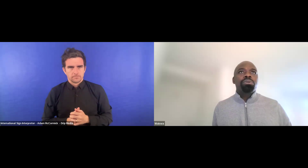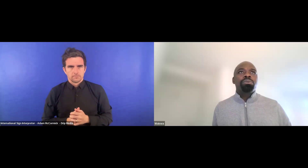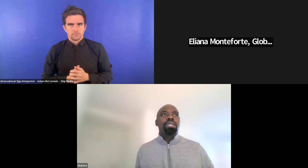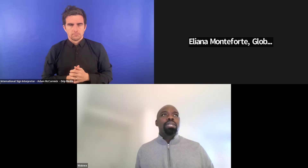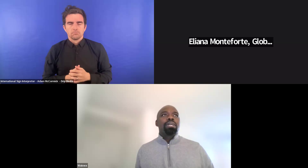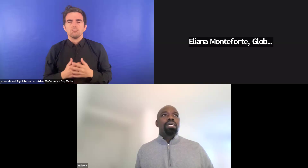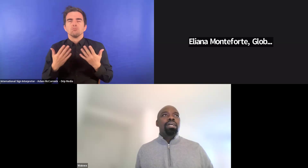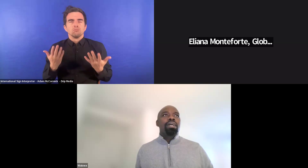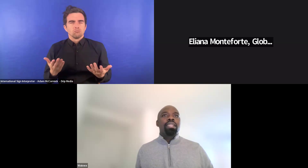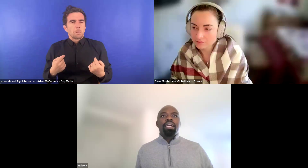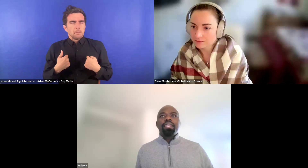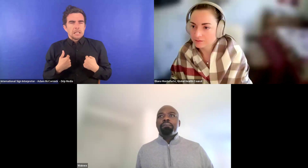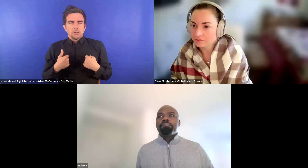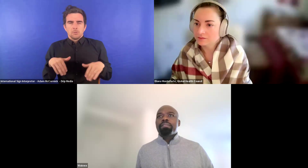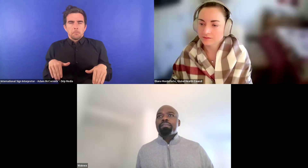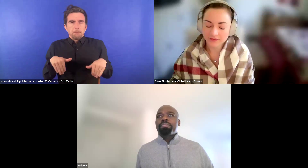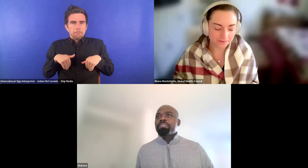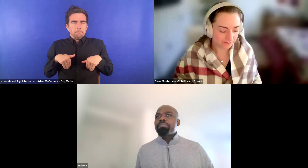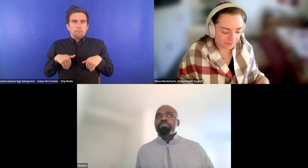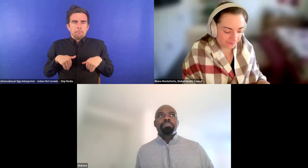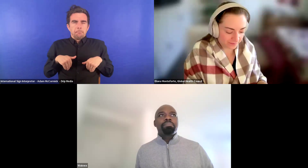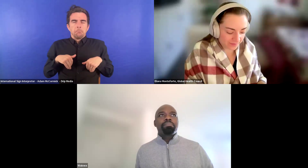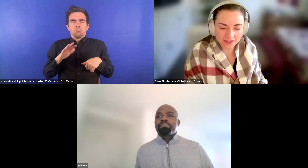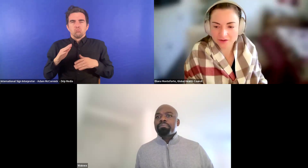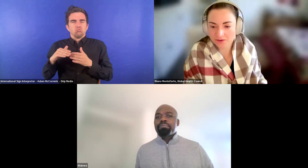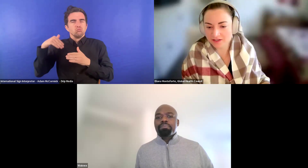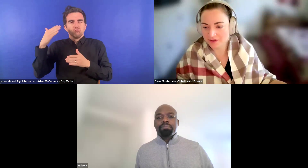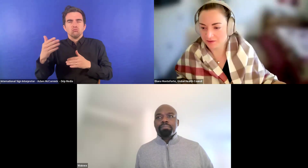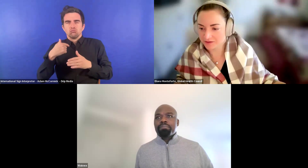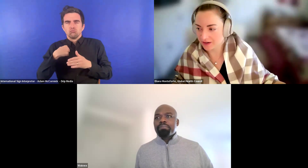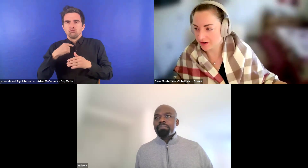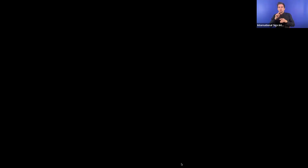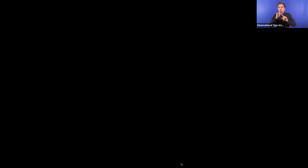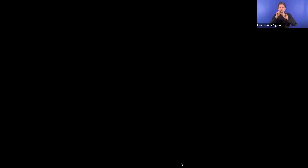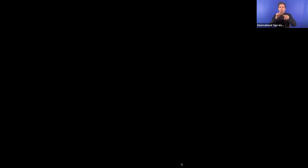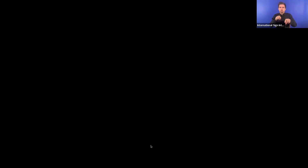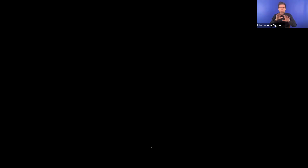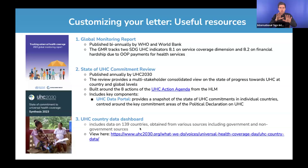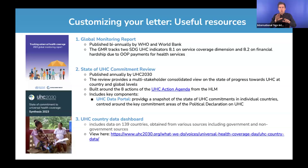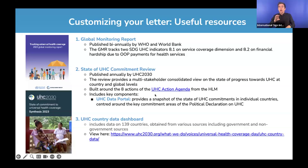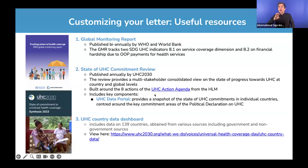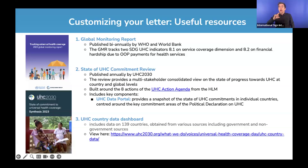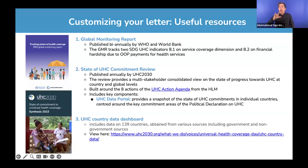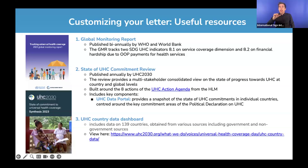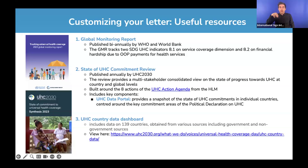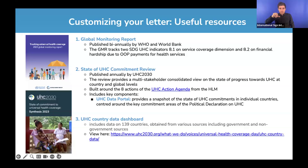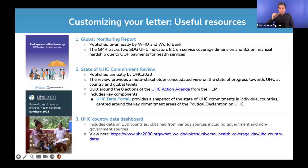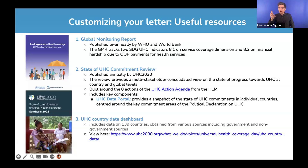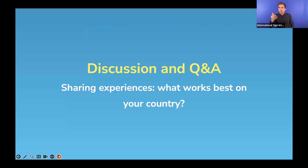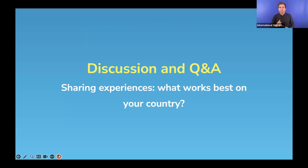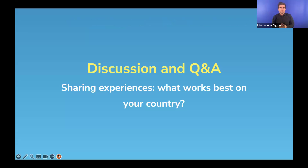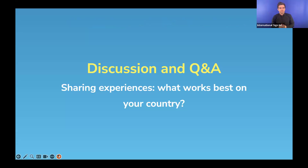to you, Aliana. Thank you, Waiswa. That was very comprehensive,